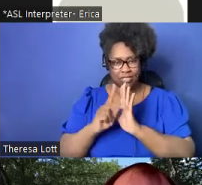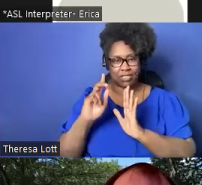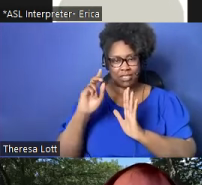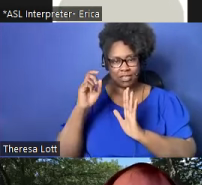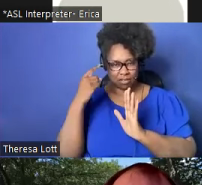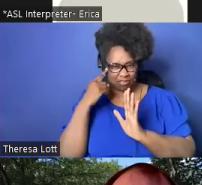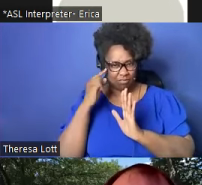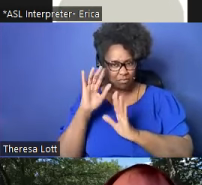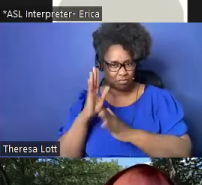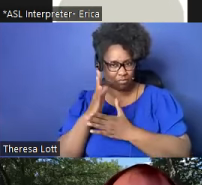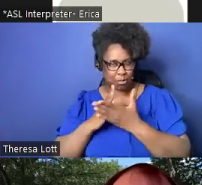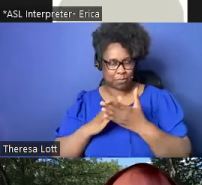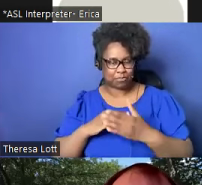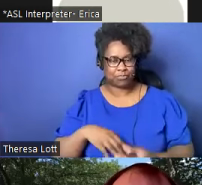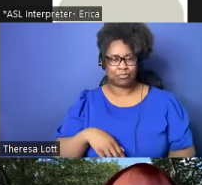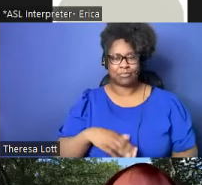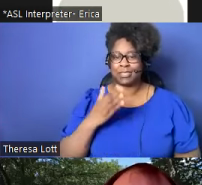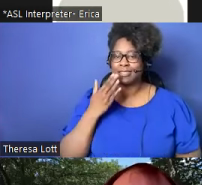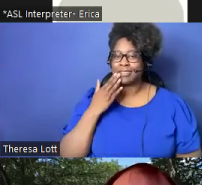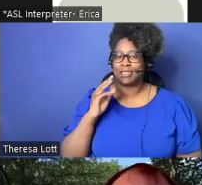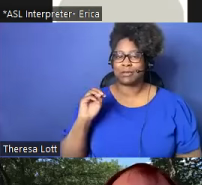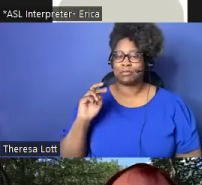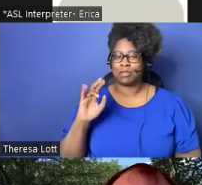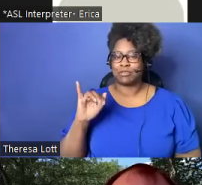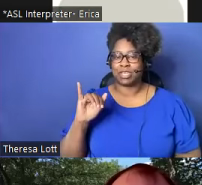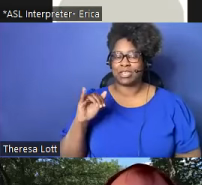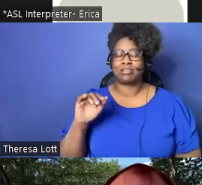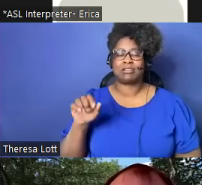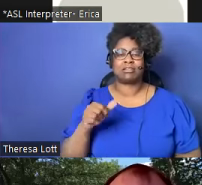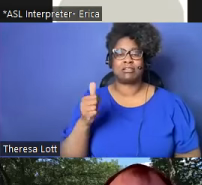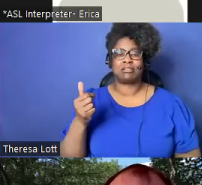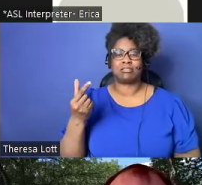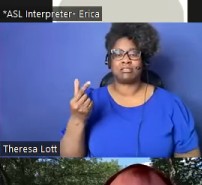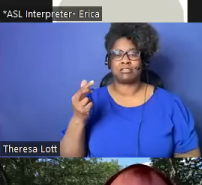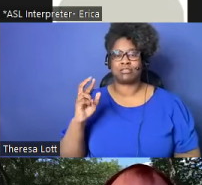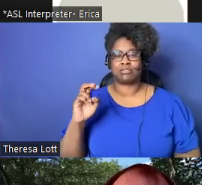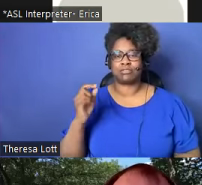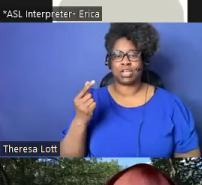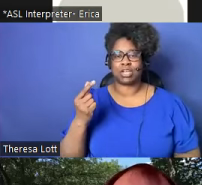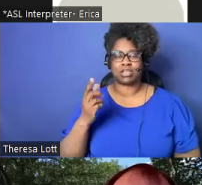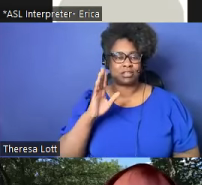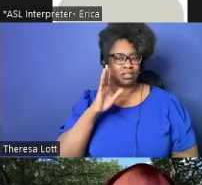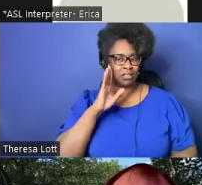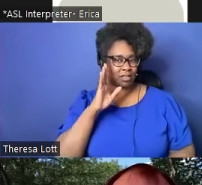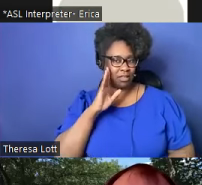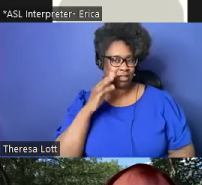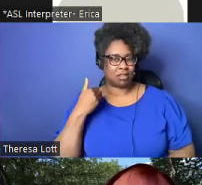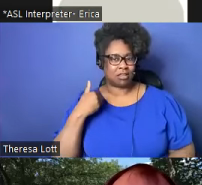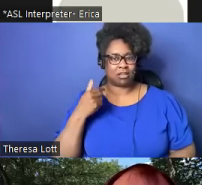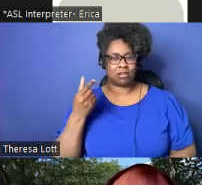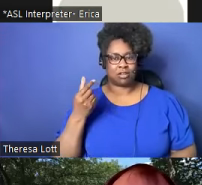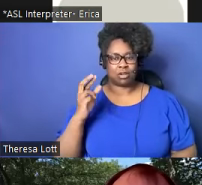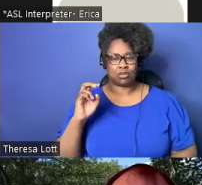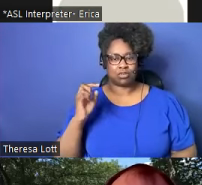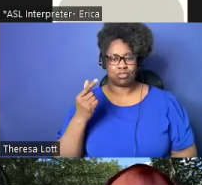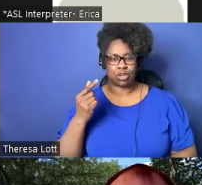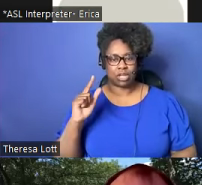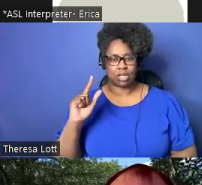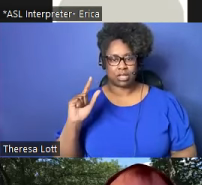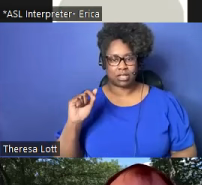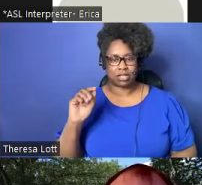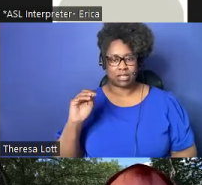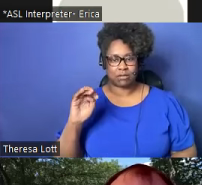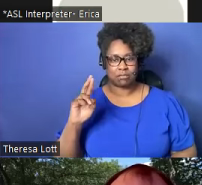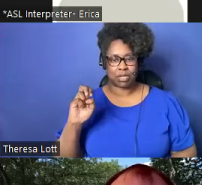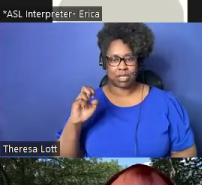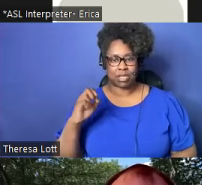Thank you, Mary. And we also have Greg. Hey everyone, I'm Greg Lemaire. I'm an urban designer at One